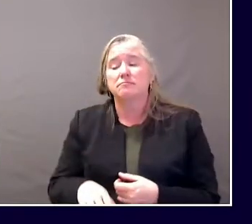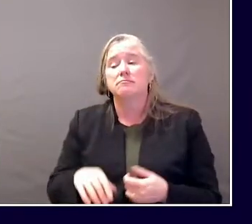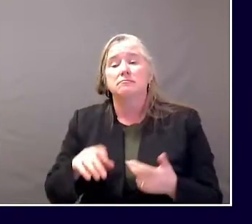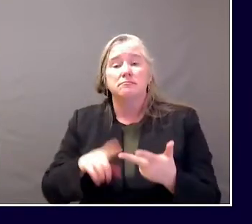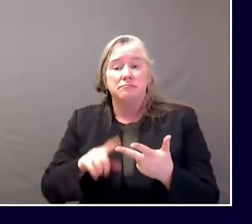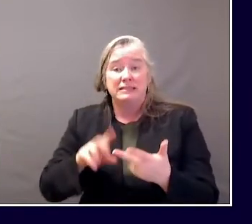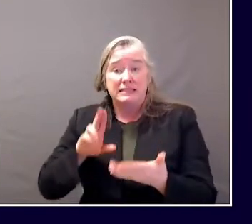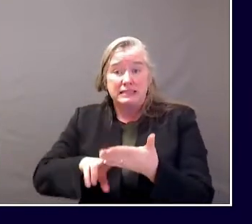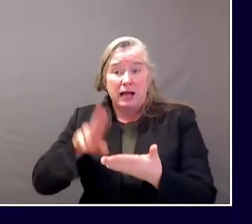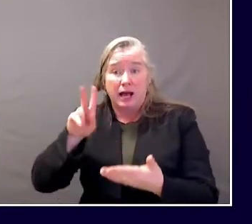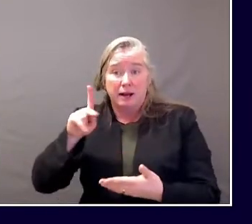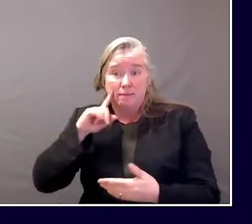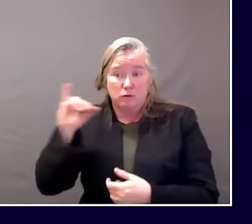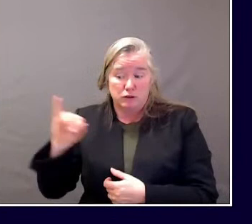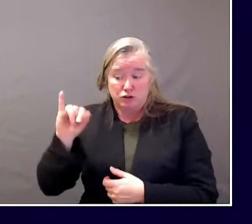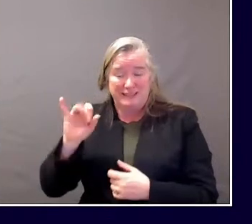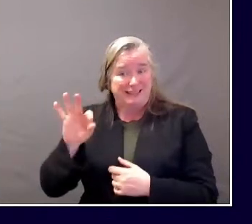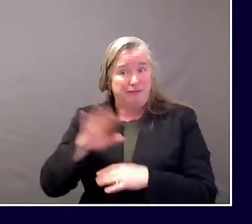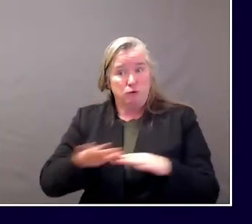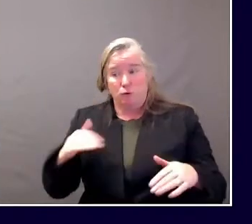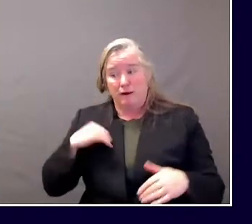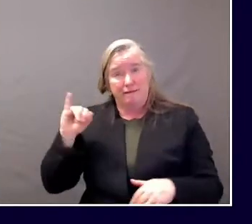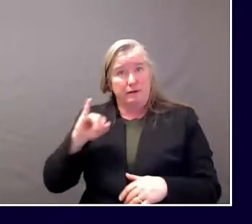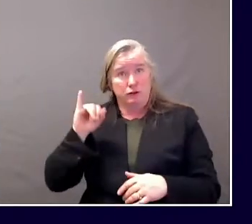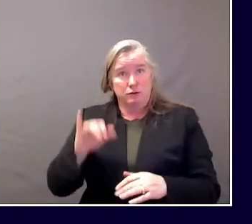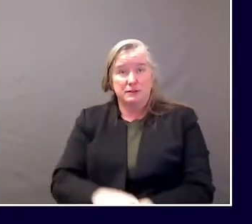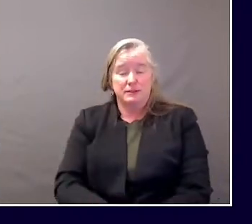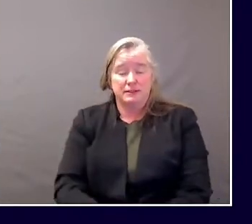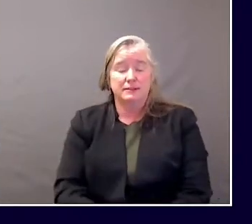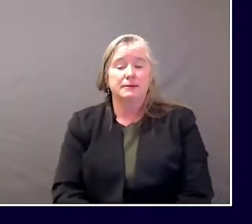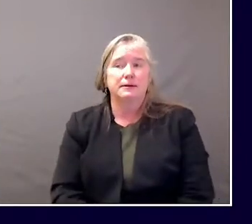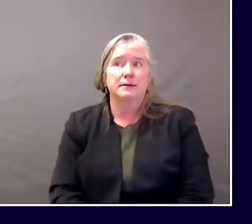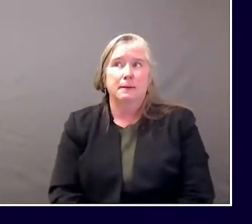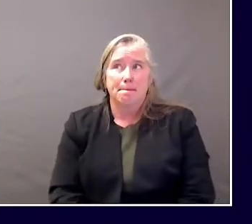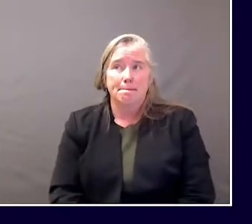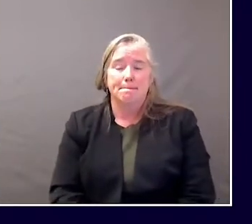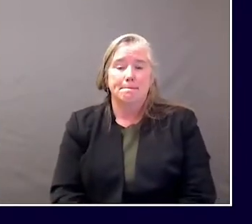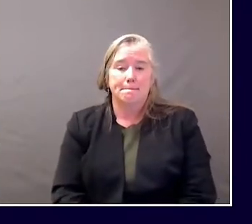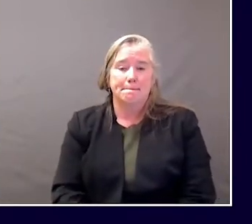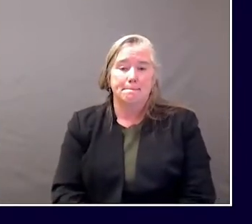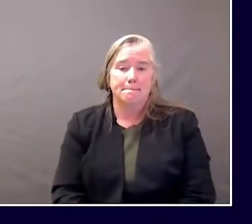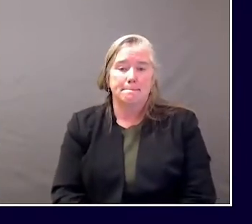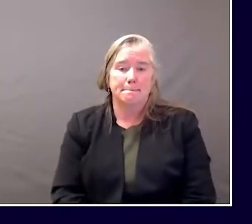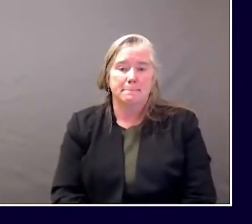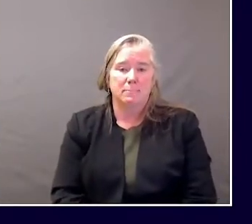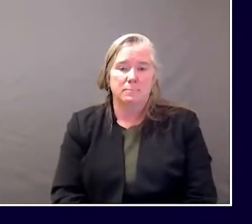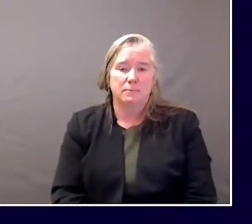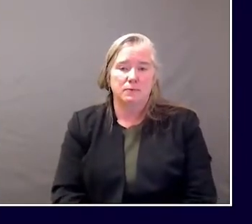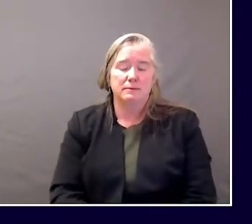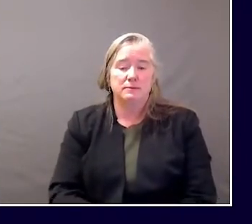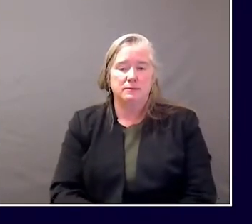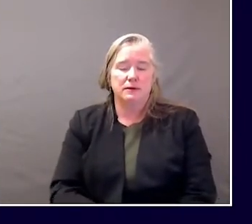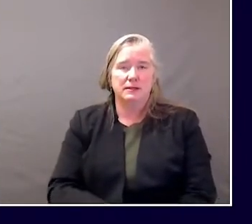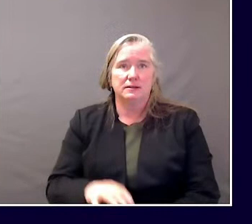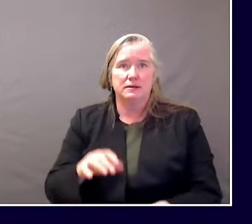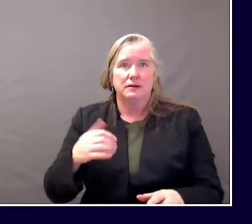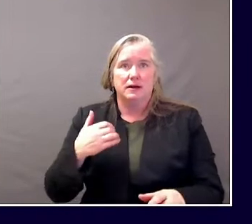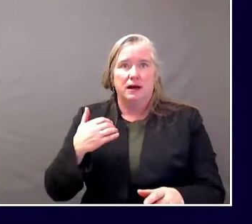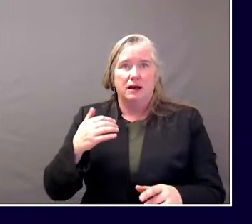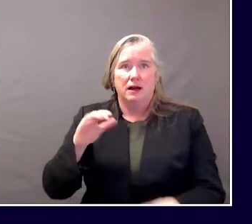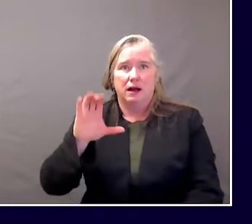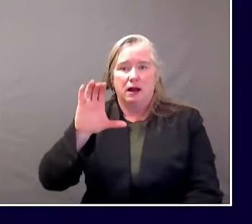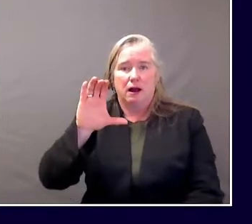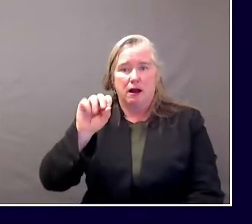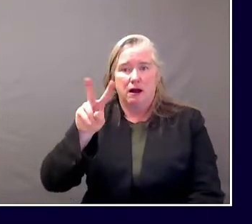that. Sure. So we have in Maine a covermaine.gov initiative to try to ensure